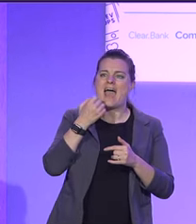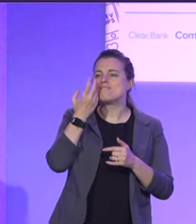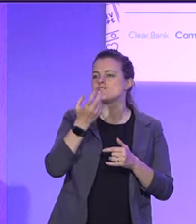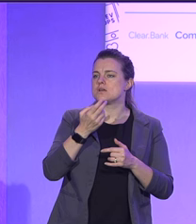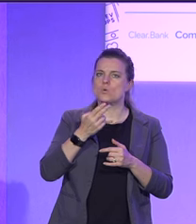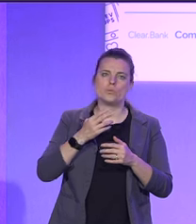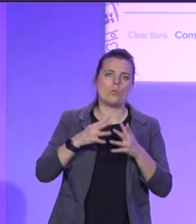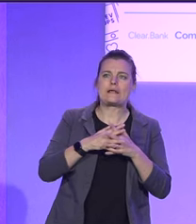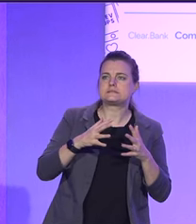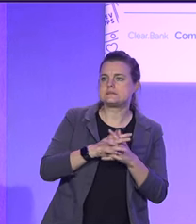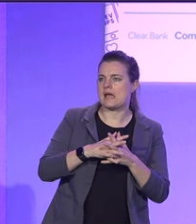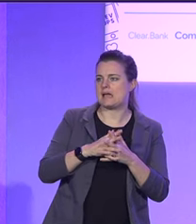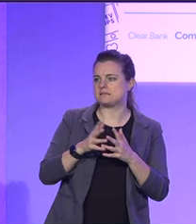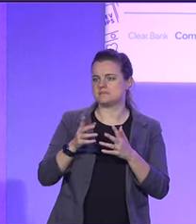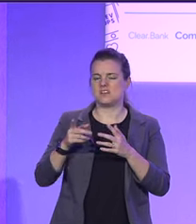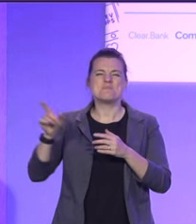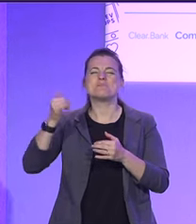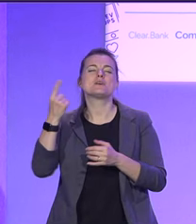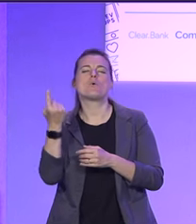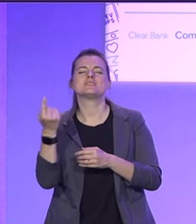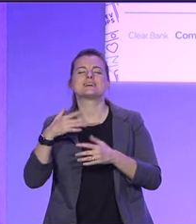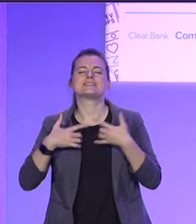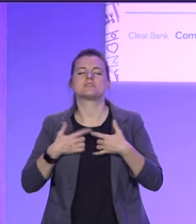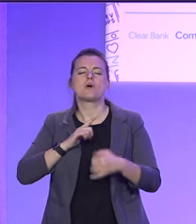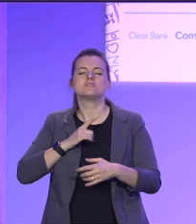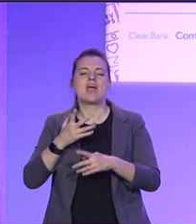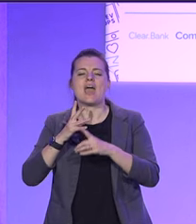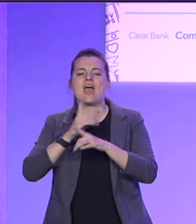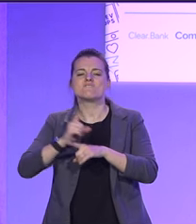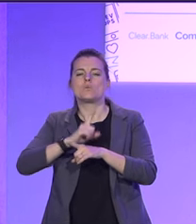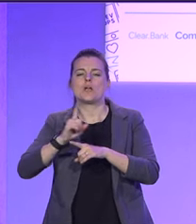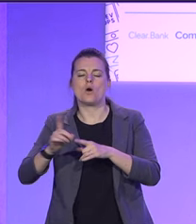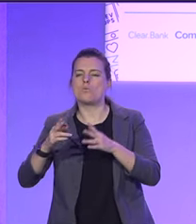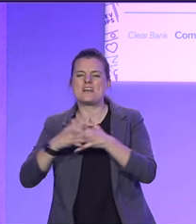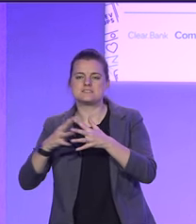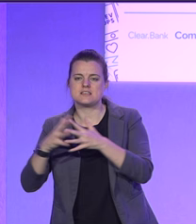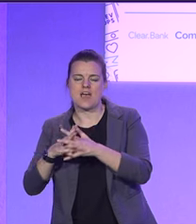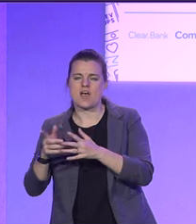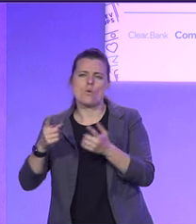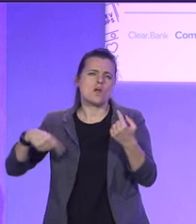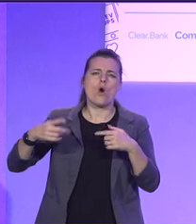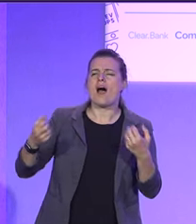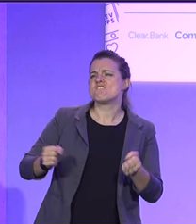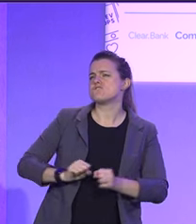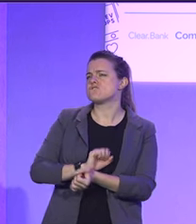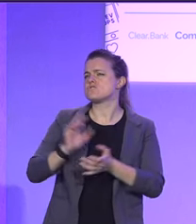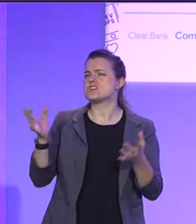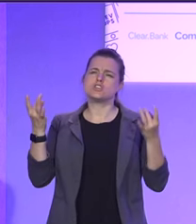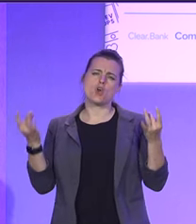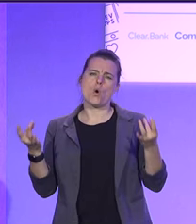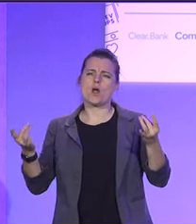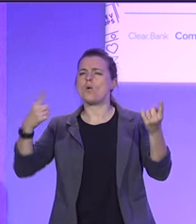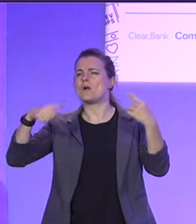think of anything worse than doing yoga with my colleagues. That is not the company for me. So just listen to the words they're saying as